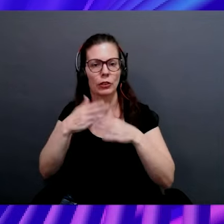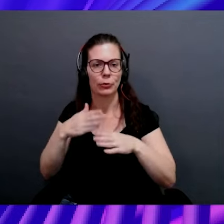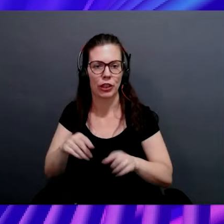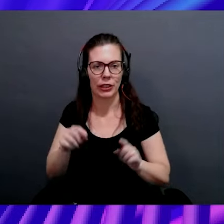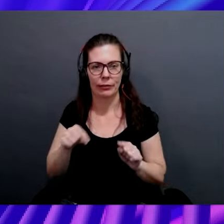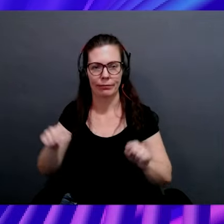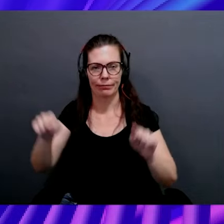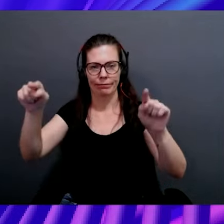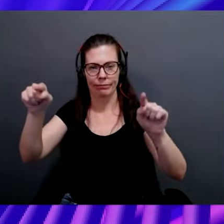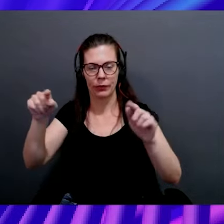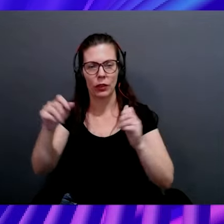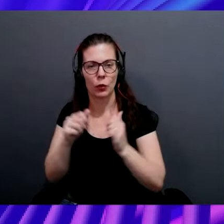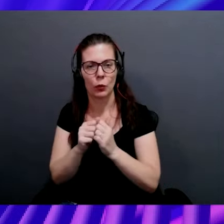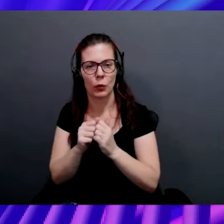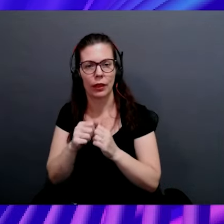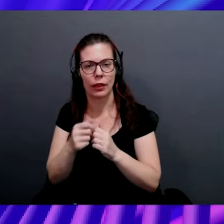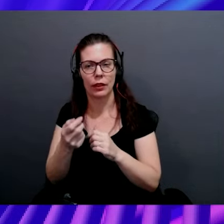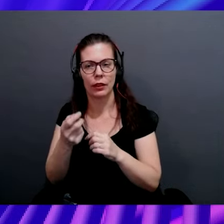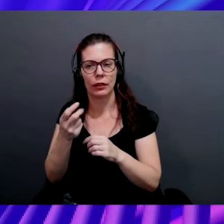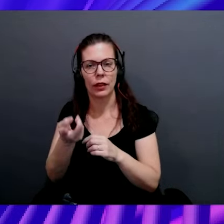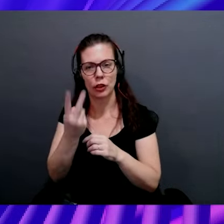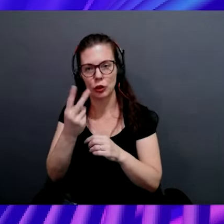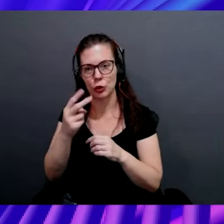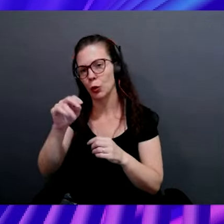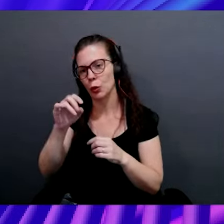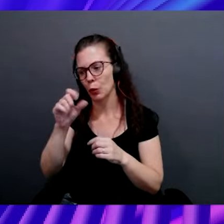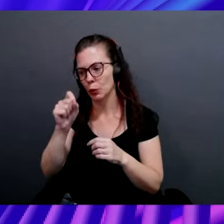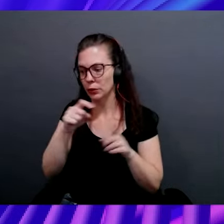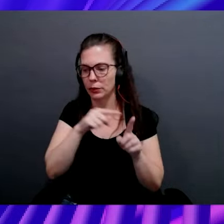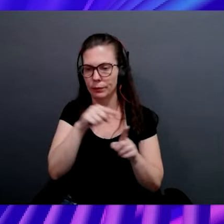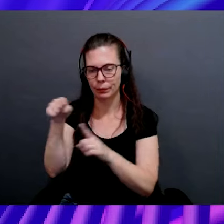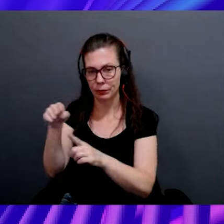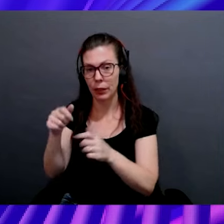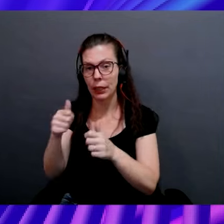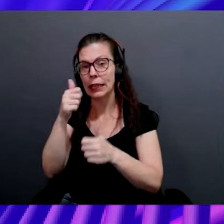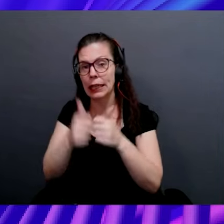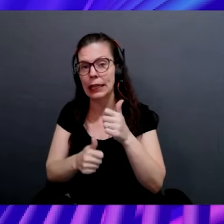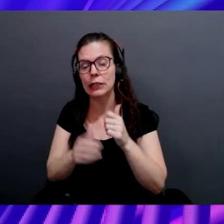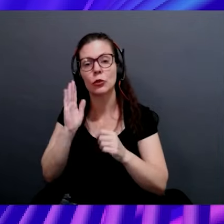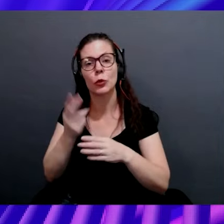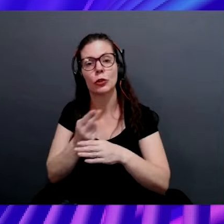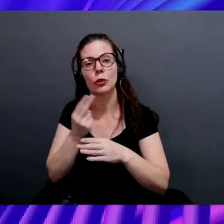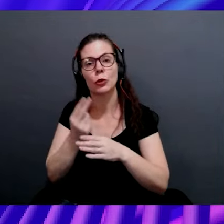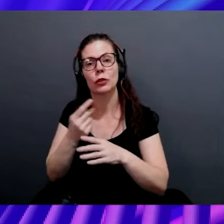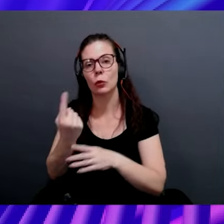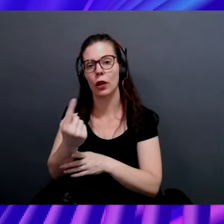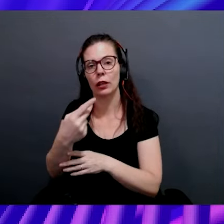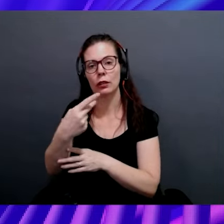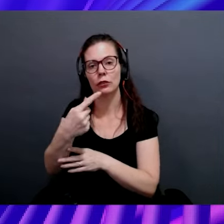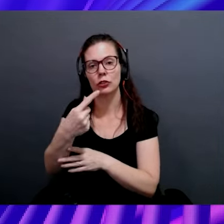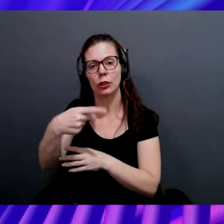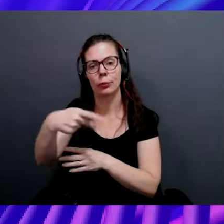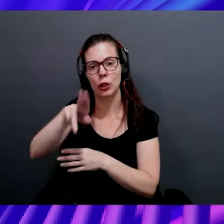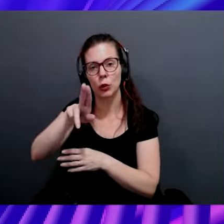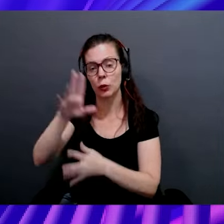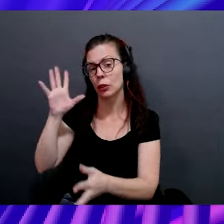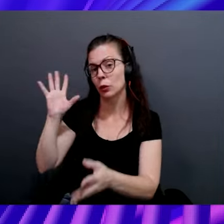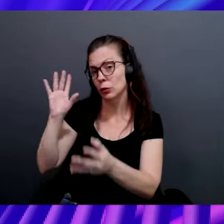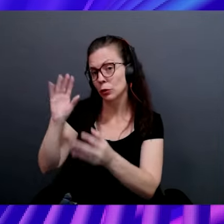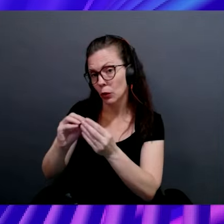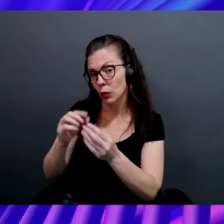these 2 nodes. Each of them will use a single GPU. So in total, we're going